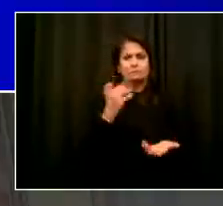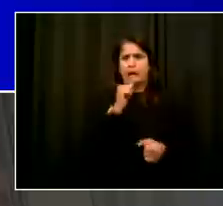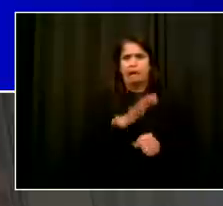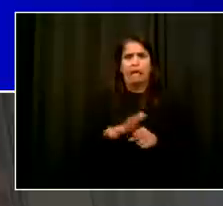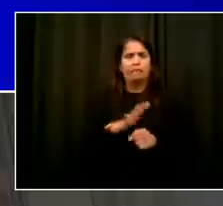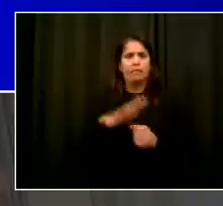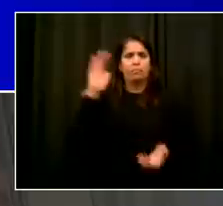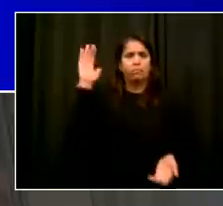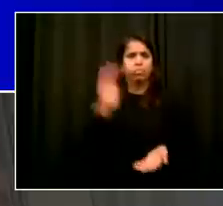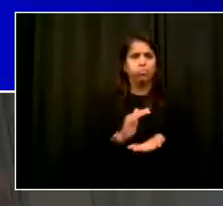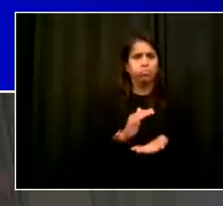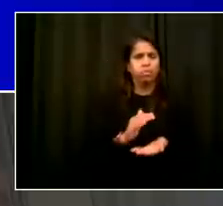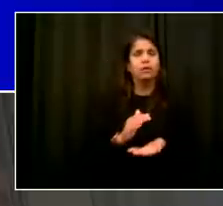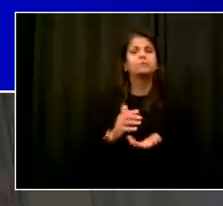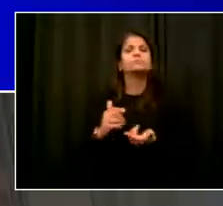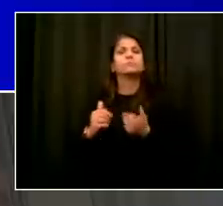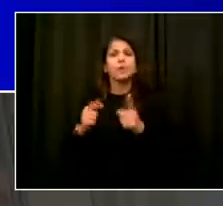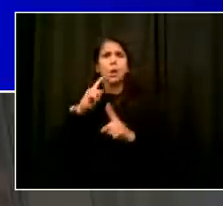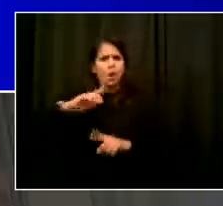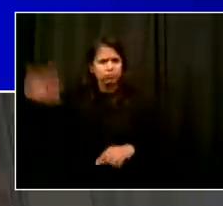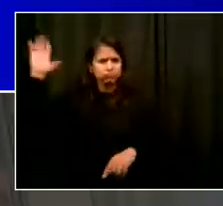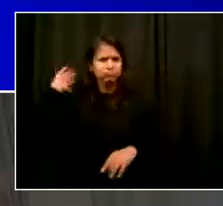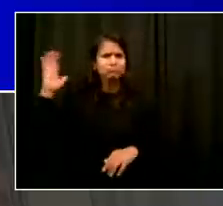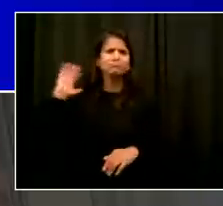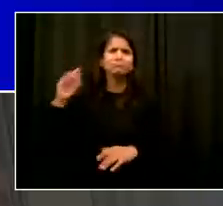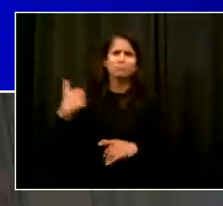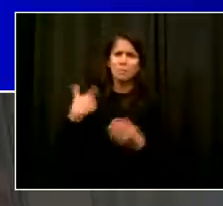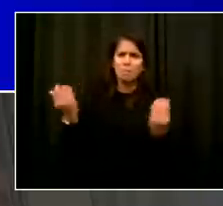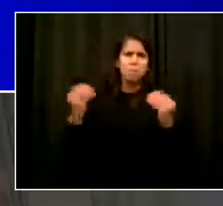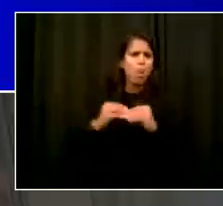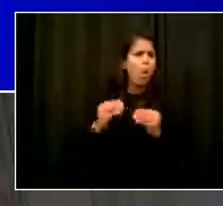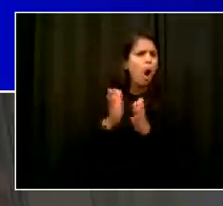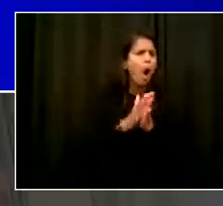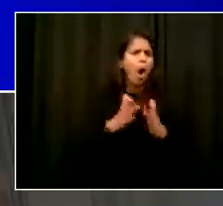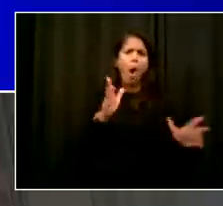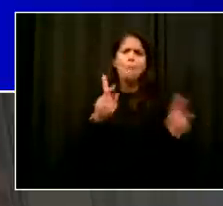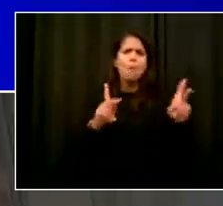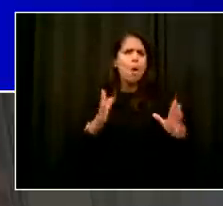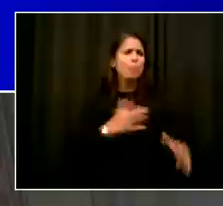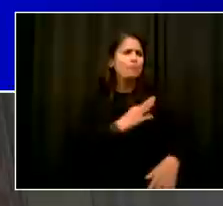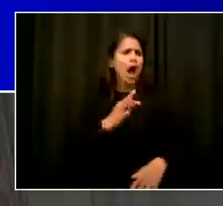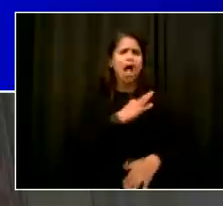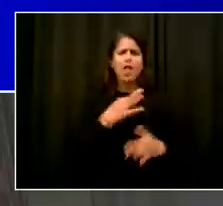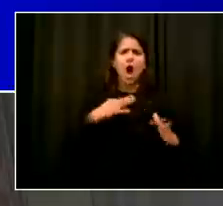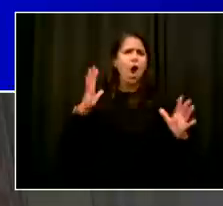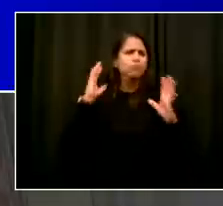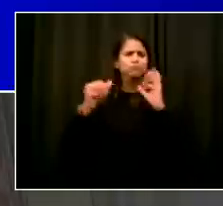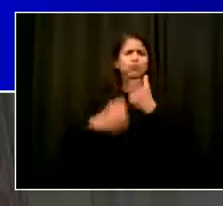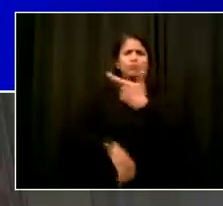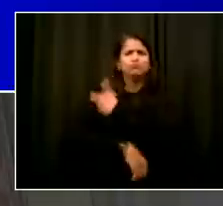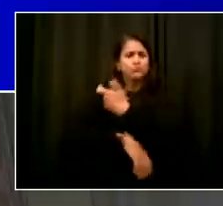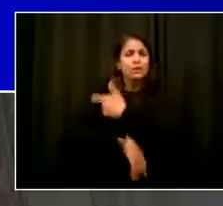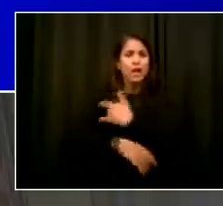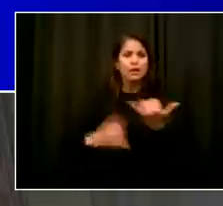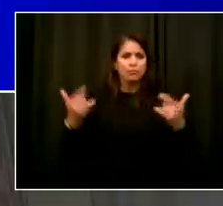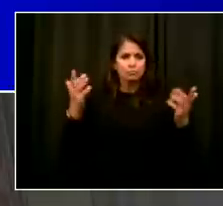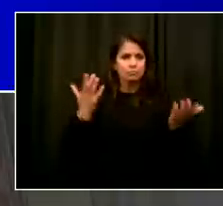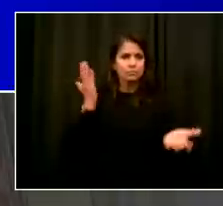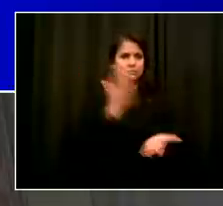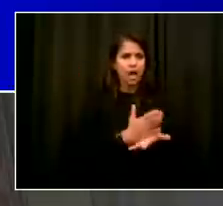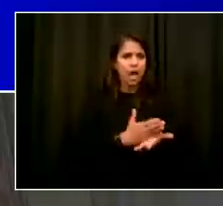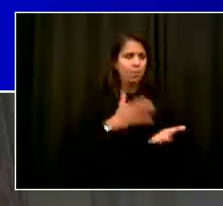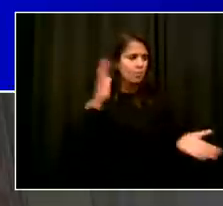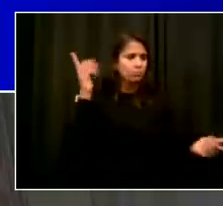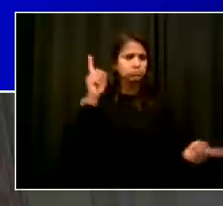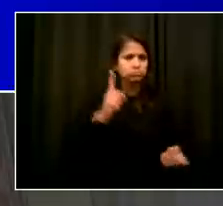to make such a difference. But we have to come up with another way now, and it's going to come